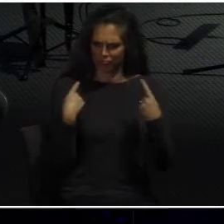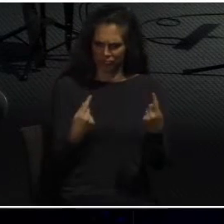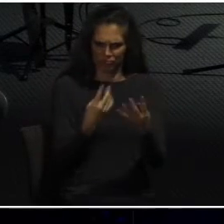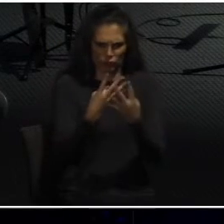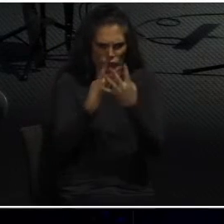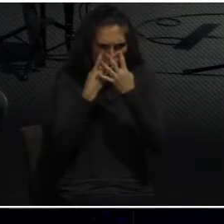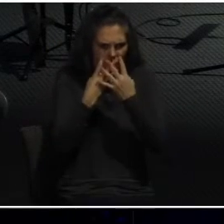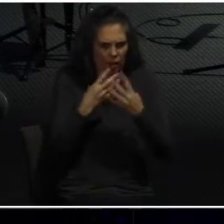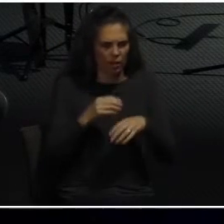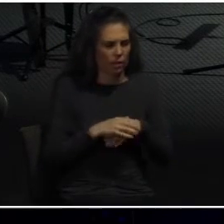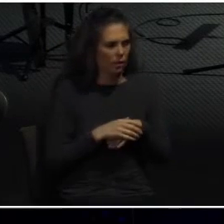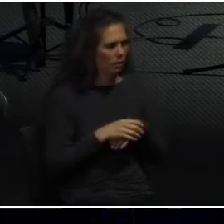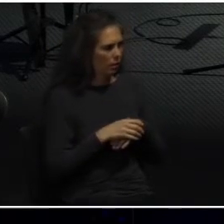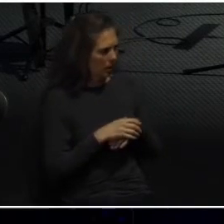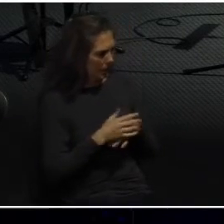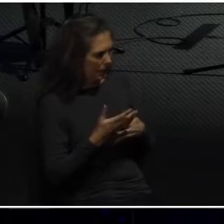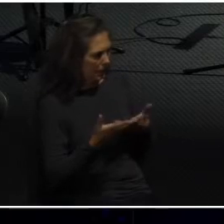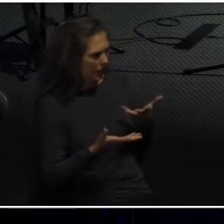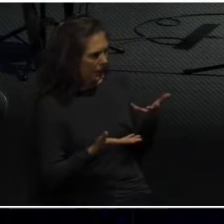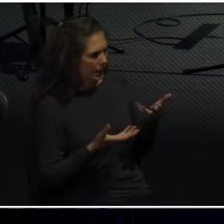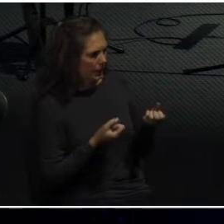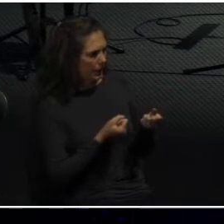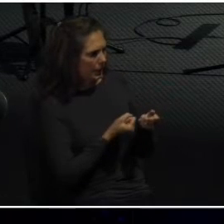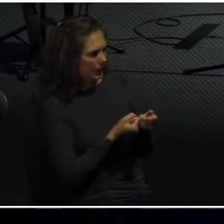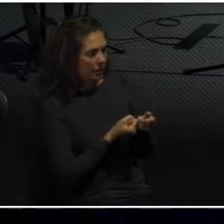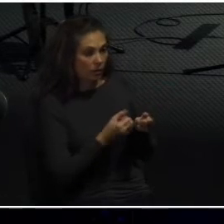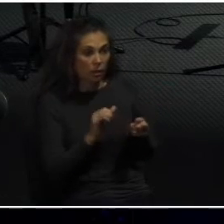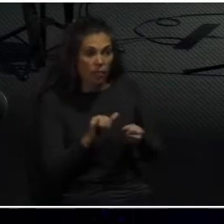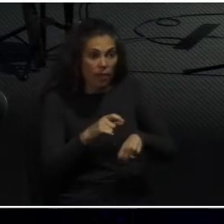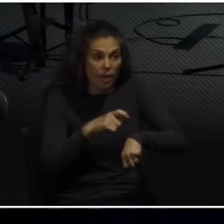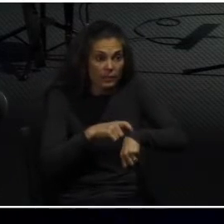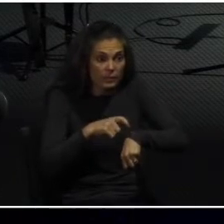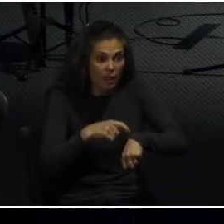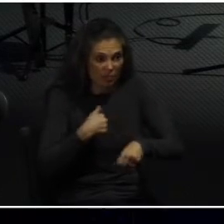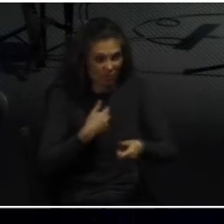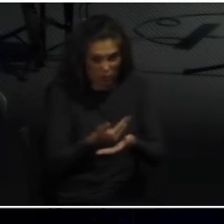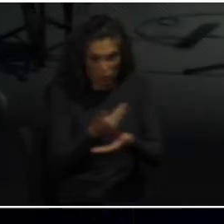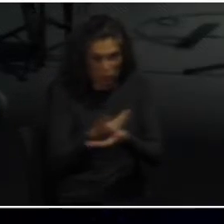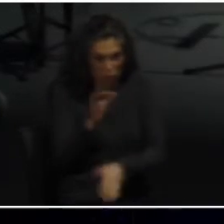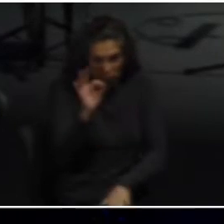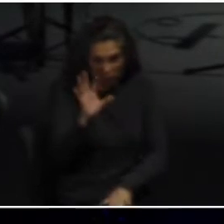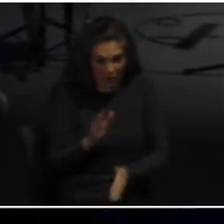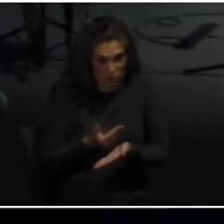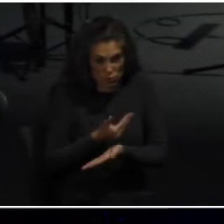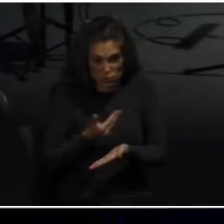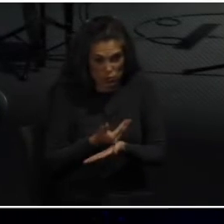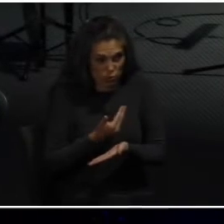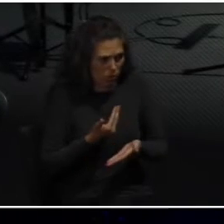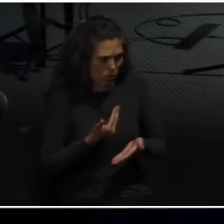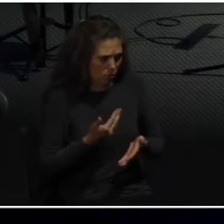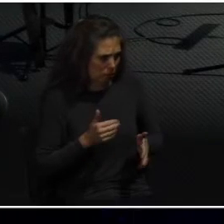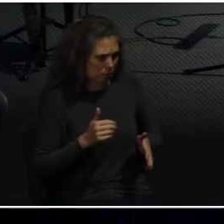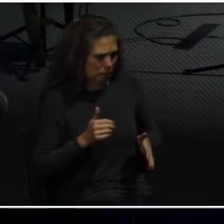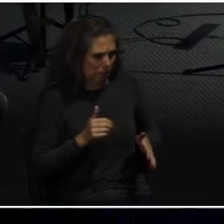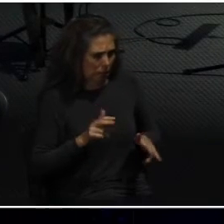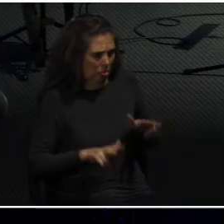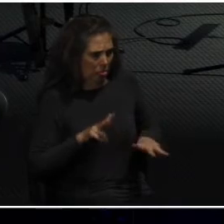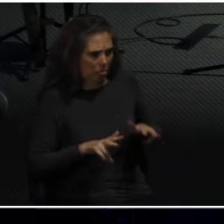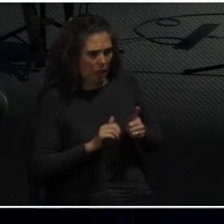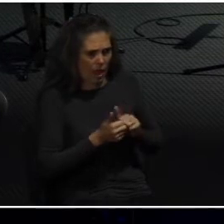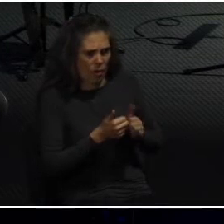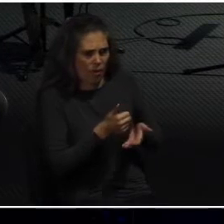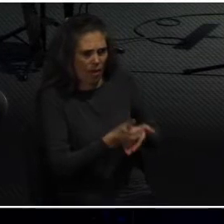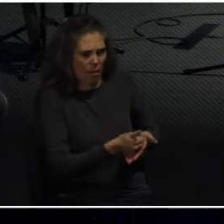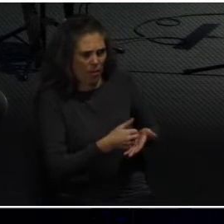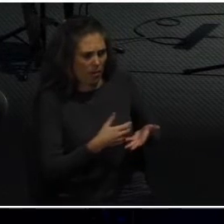no experience, so I had no clue how to help this guy at all. So I asked him,